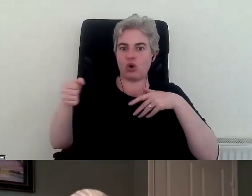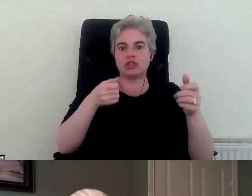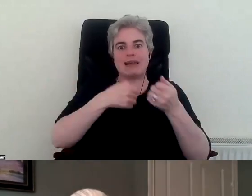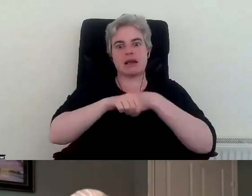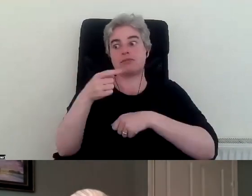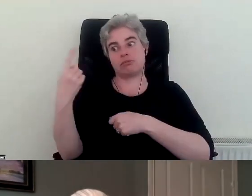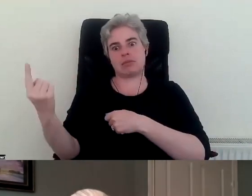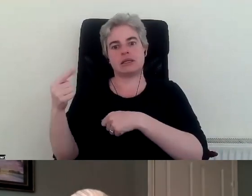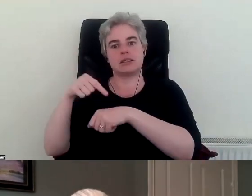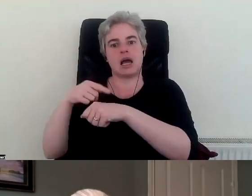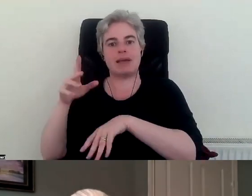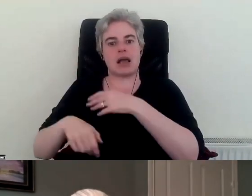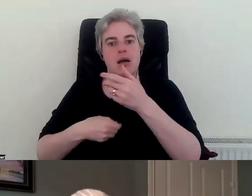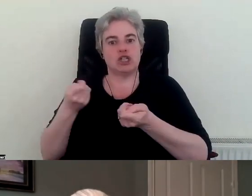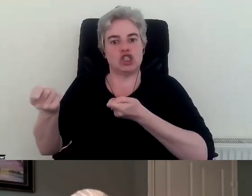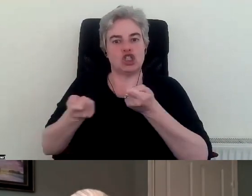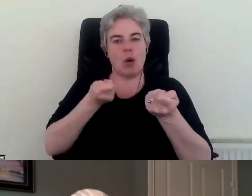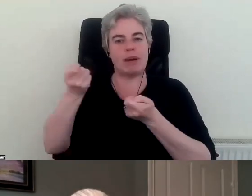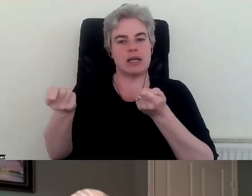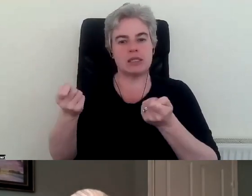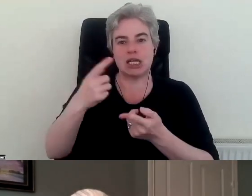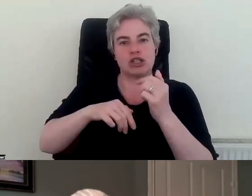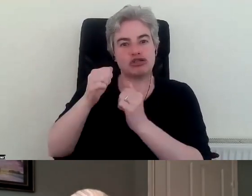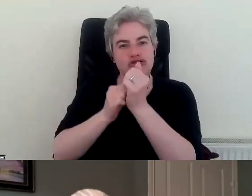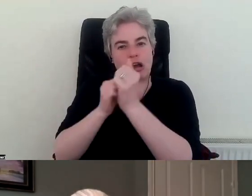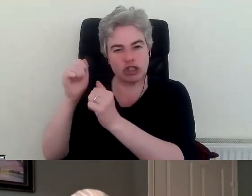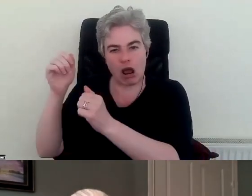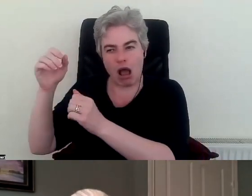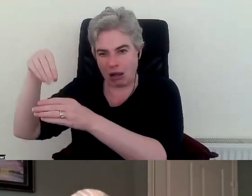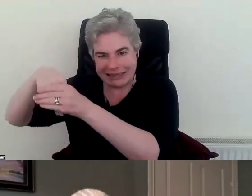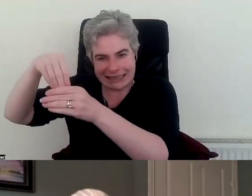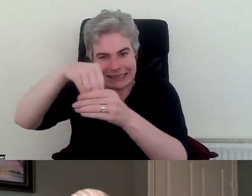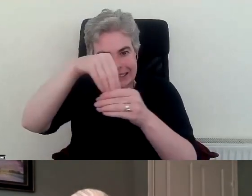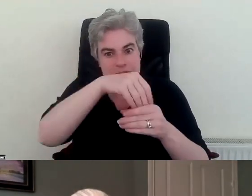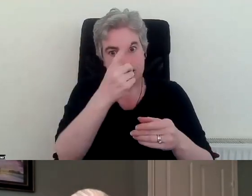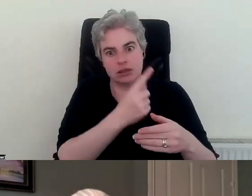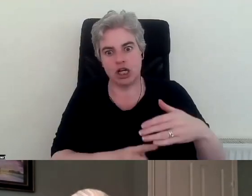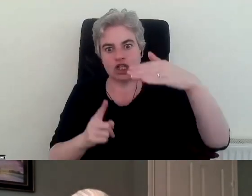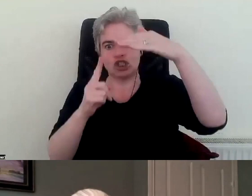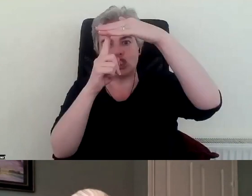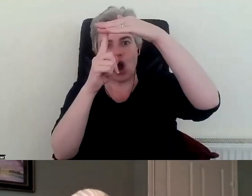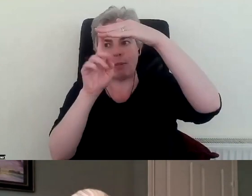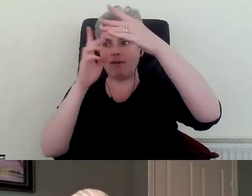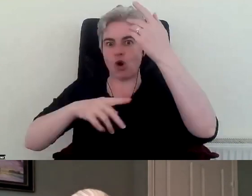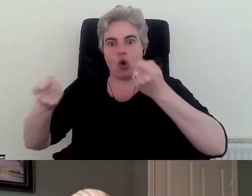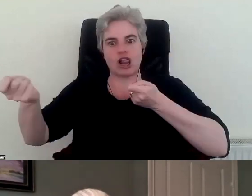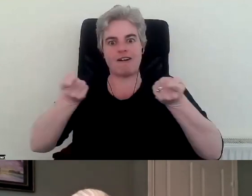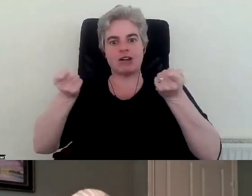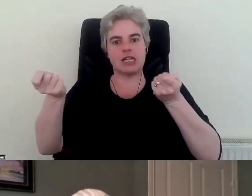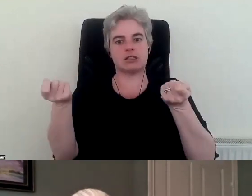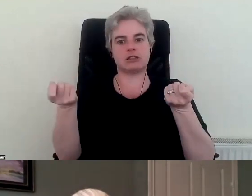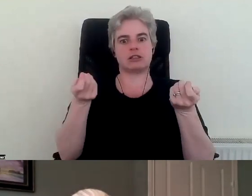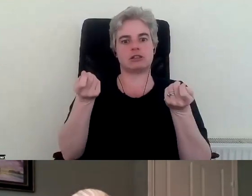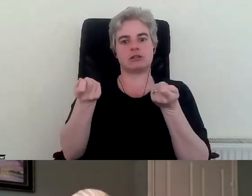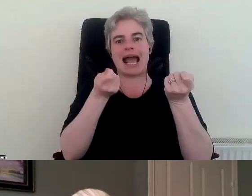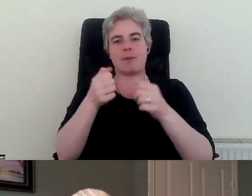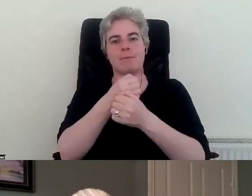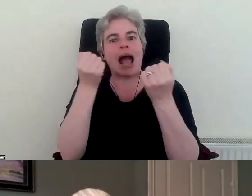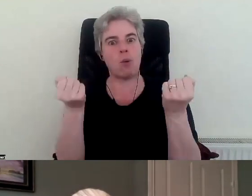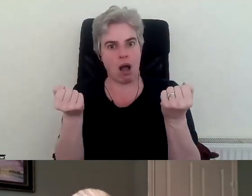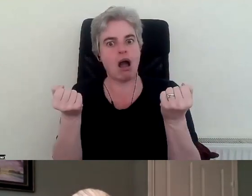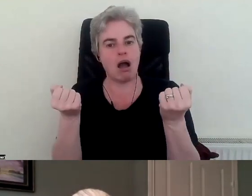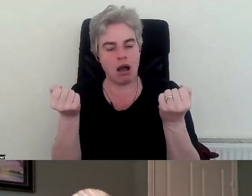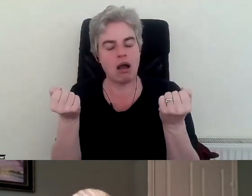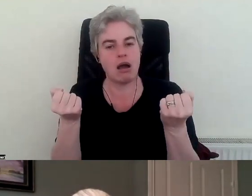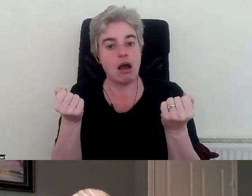dominant in all the structures at the top of all the governance and power and so on,